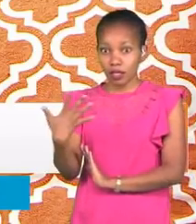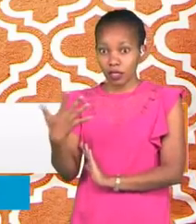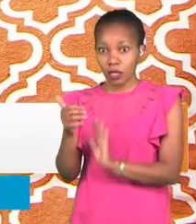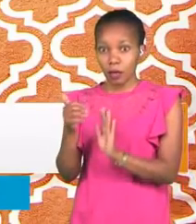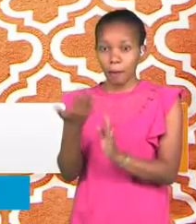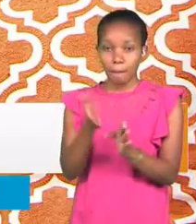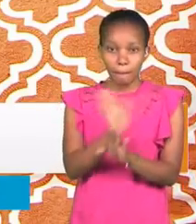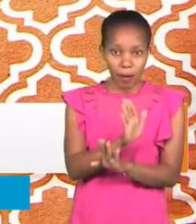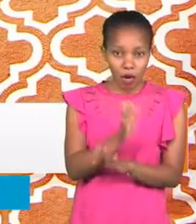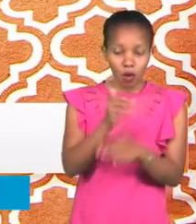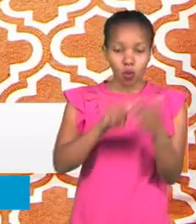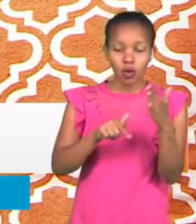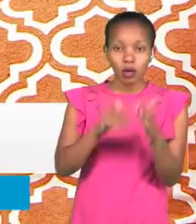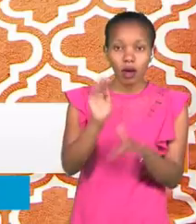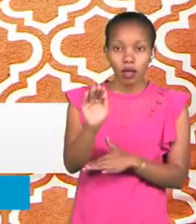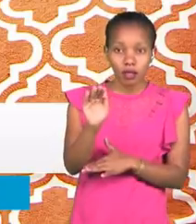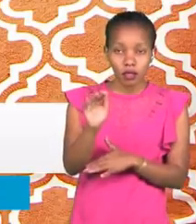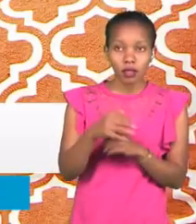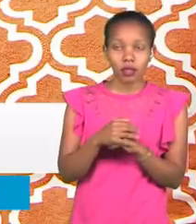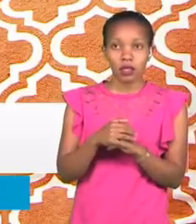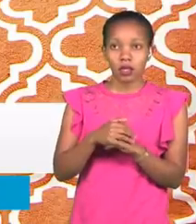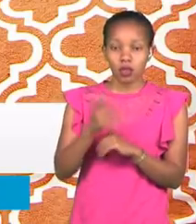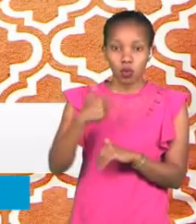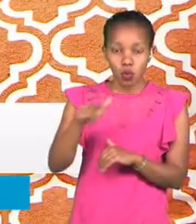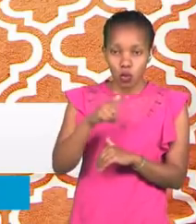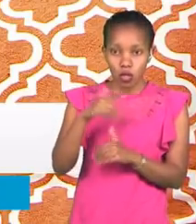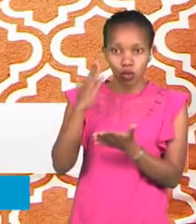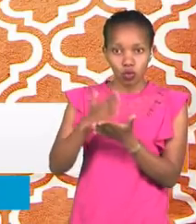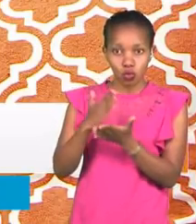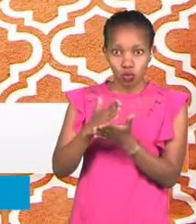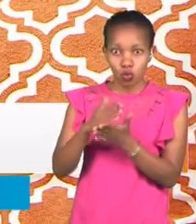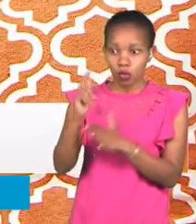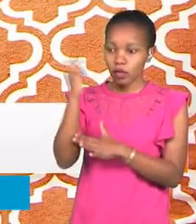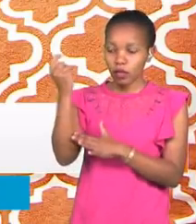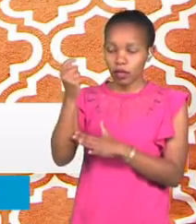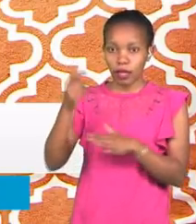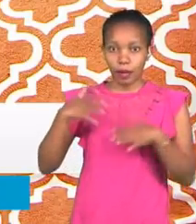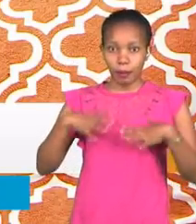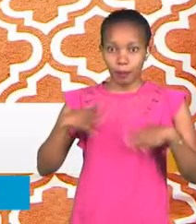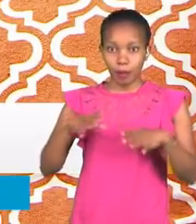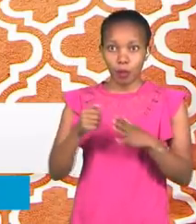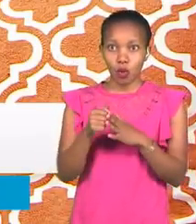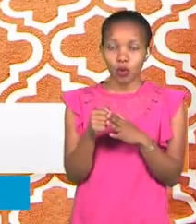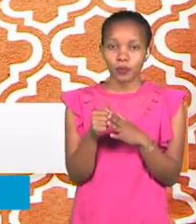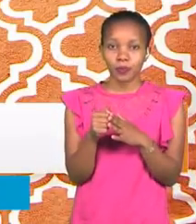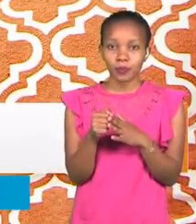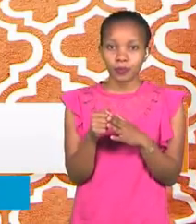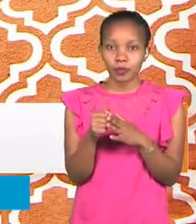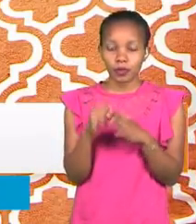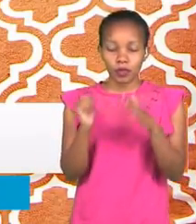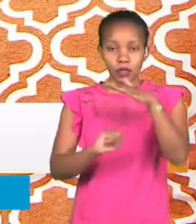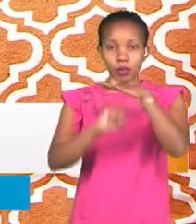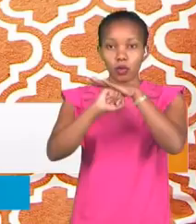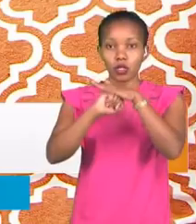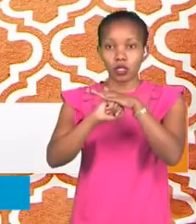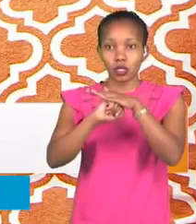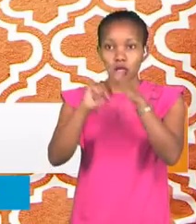to come back to what you're asking, is that we have actually seen Kenyans coming out to support